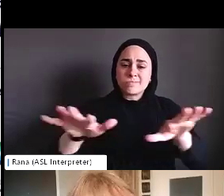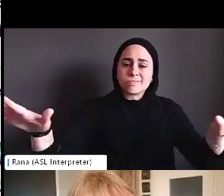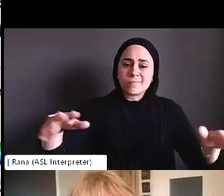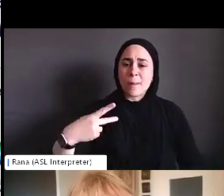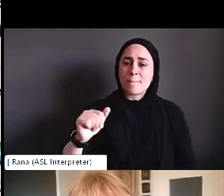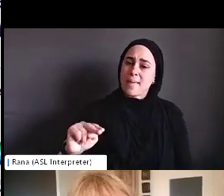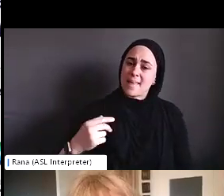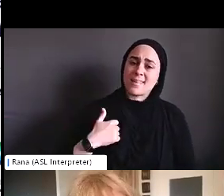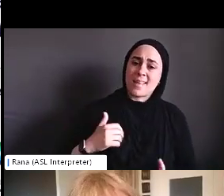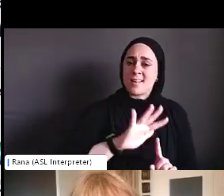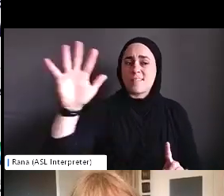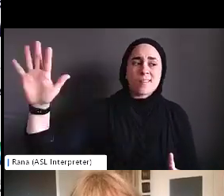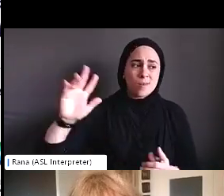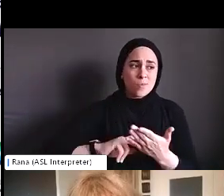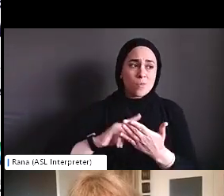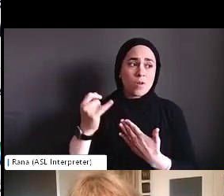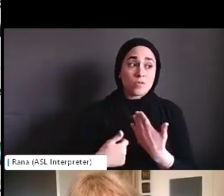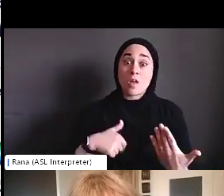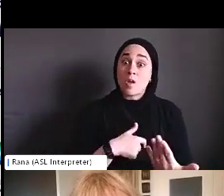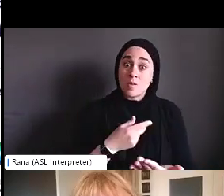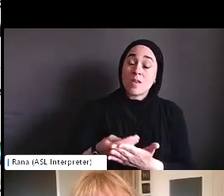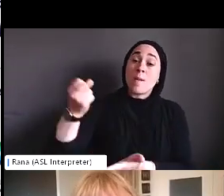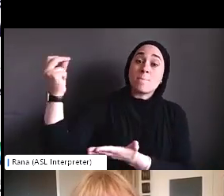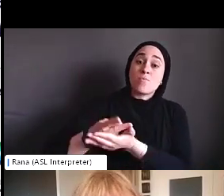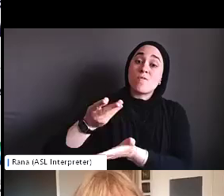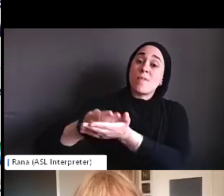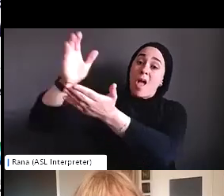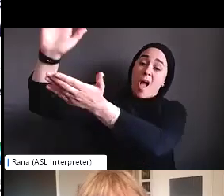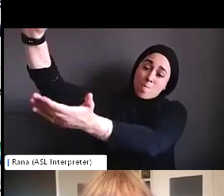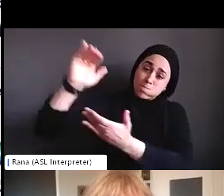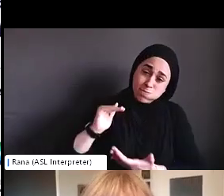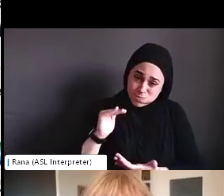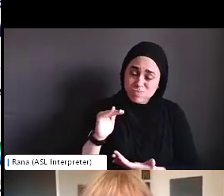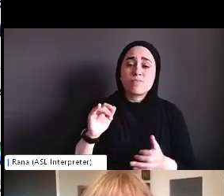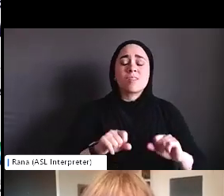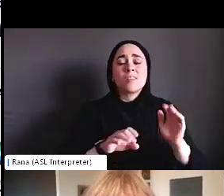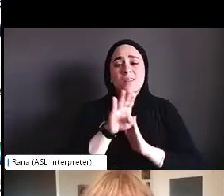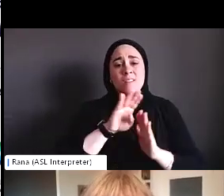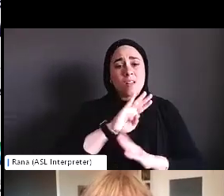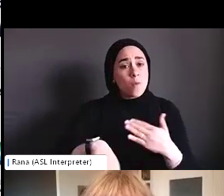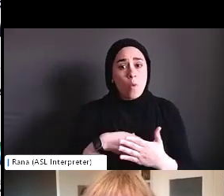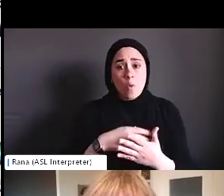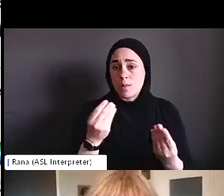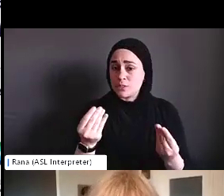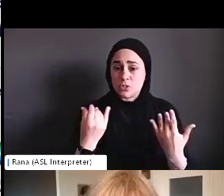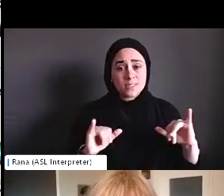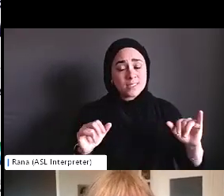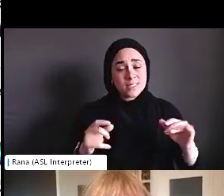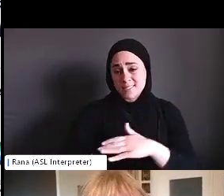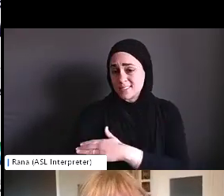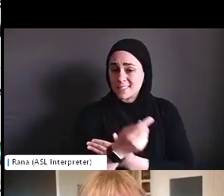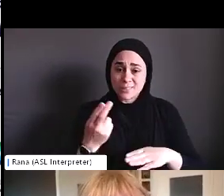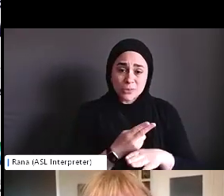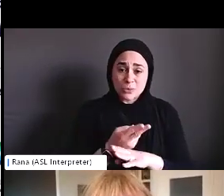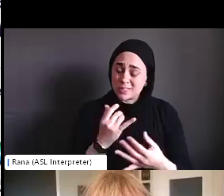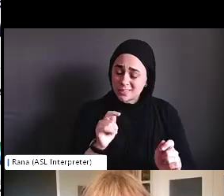we got a big grant and were able to develop all of the materials that were still being used today and being adapted